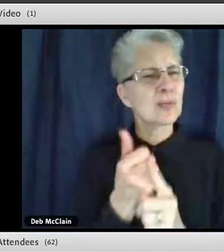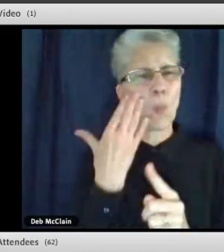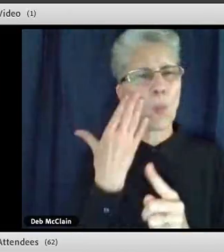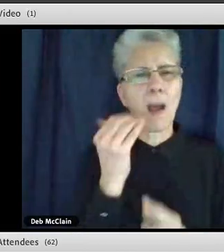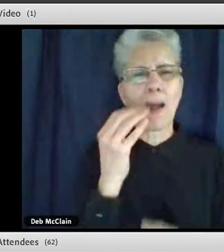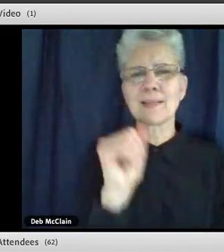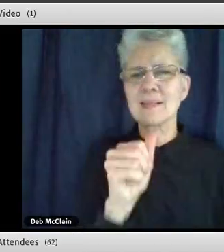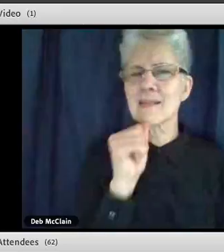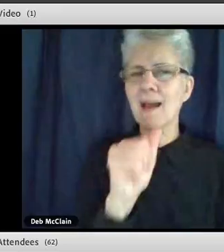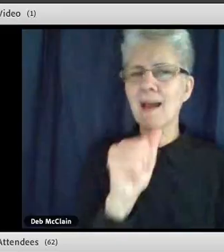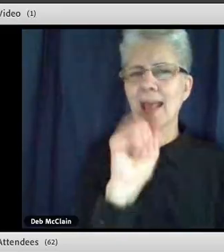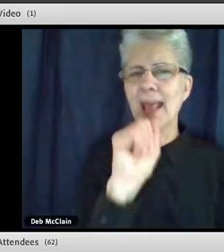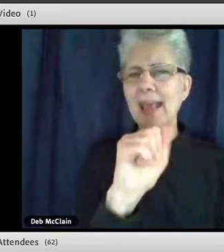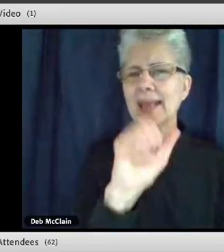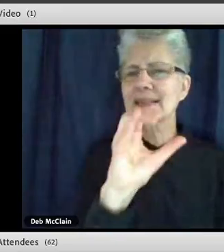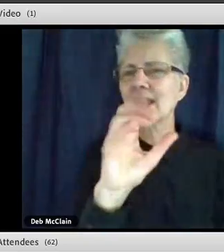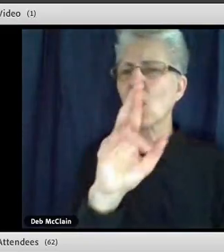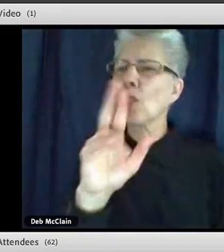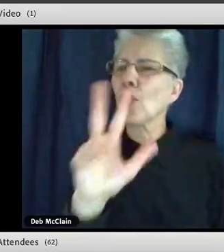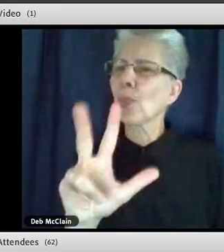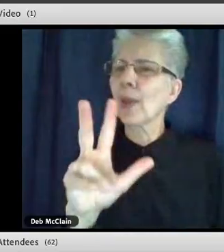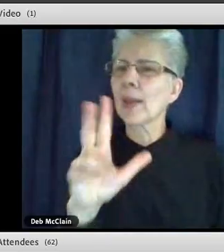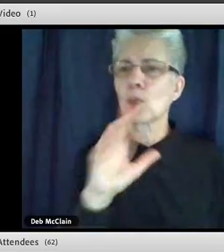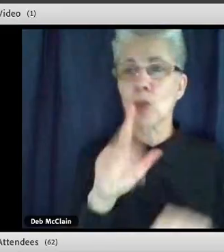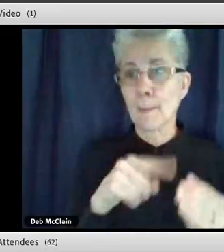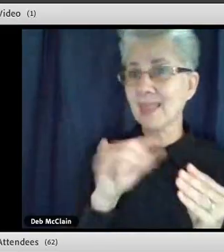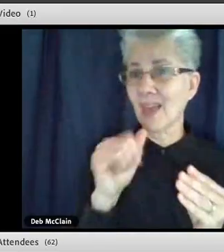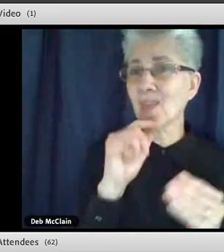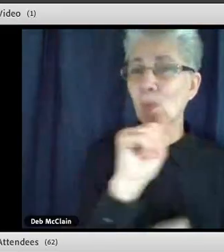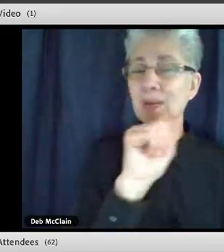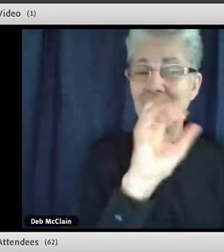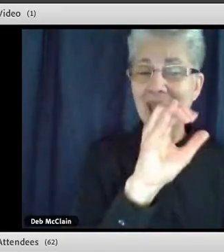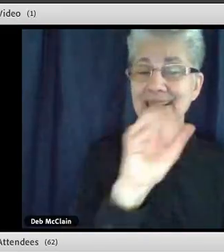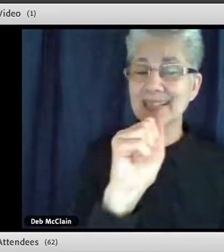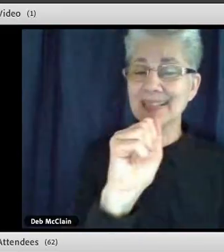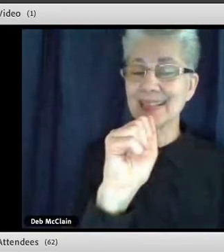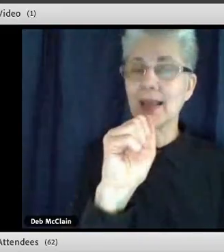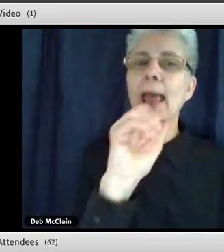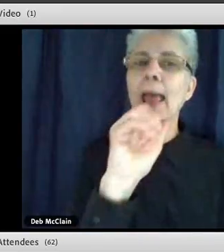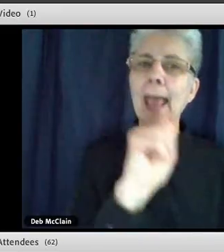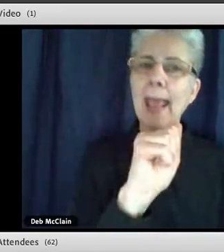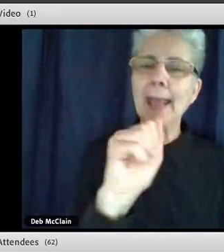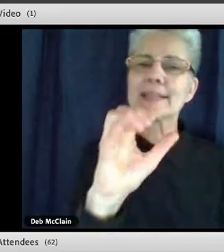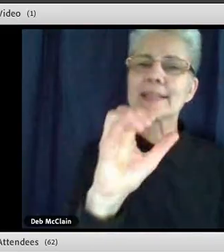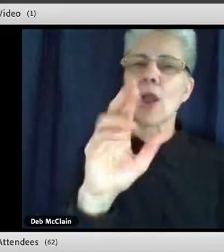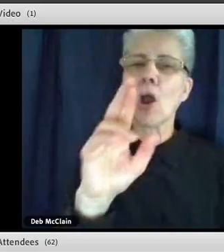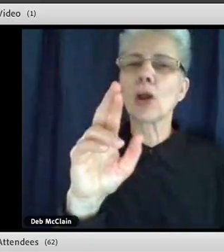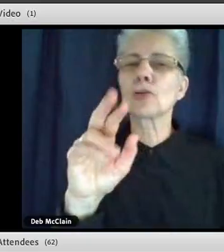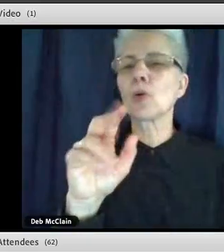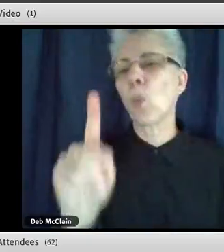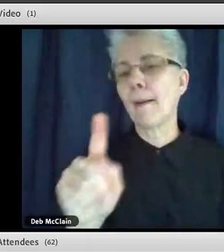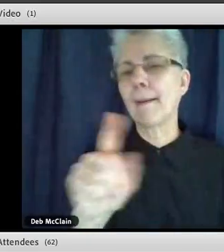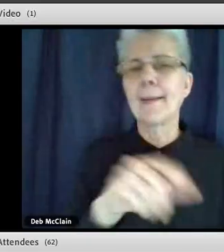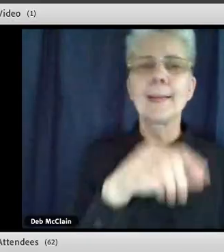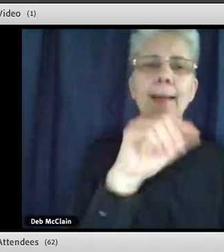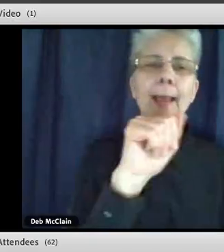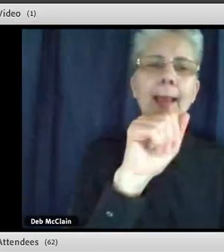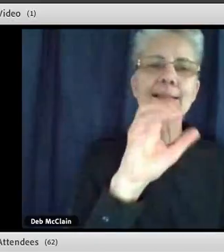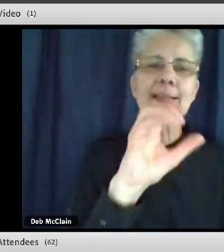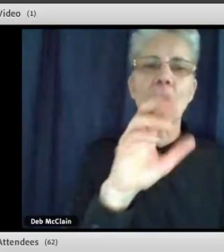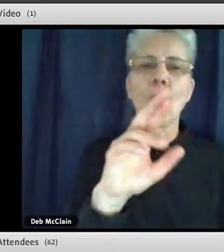AACR3? Okay, so speaking of that, because there was an AACR1, there's AACR2, why not AACR3? So RDA,